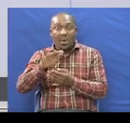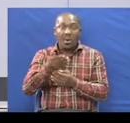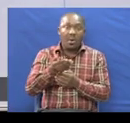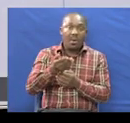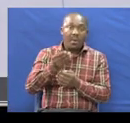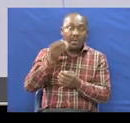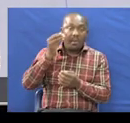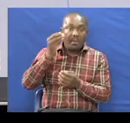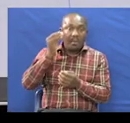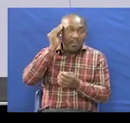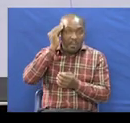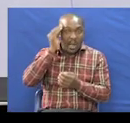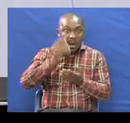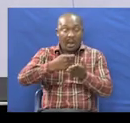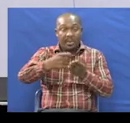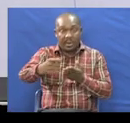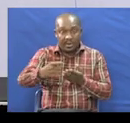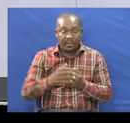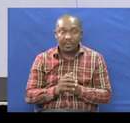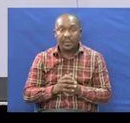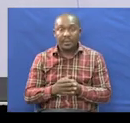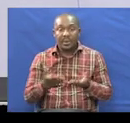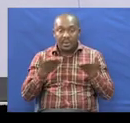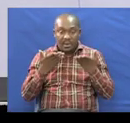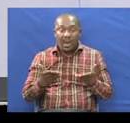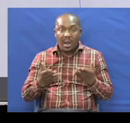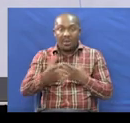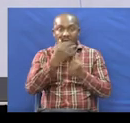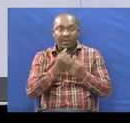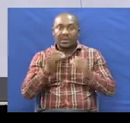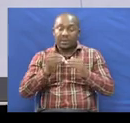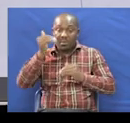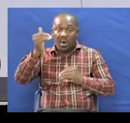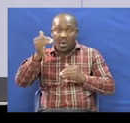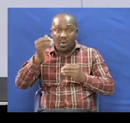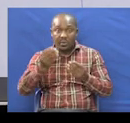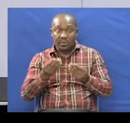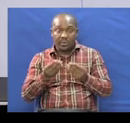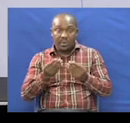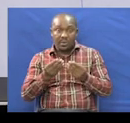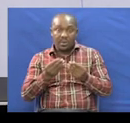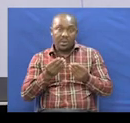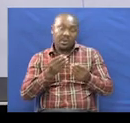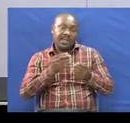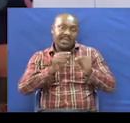together? Now we have got some more sentences regarding how we